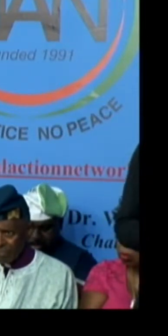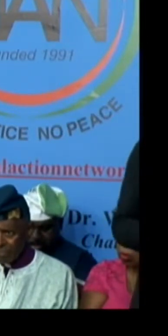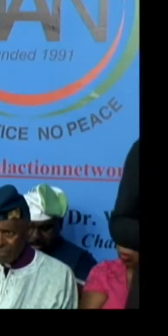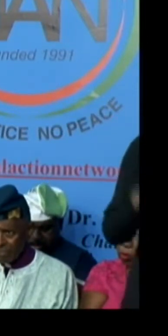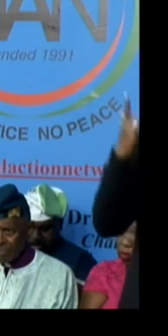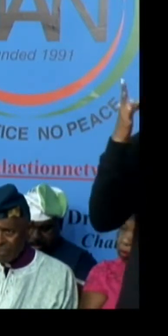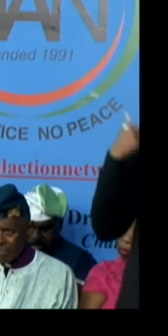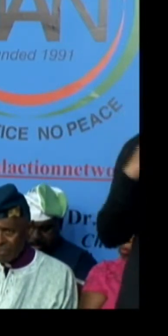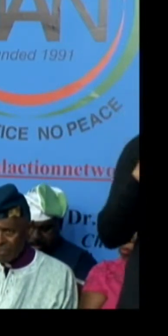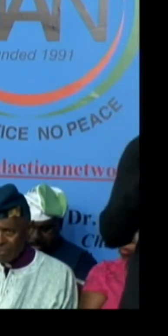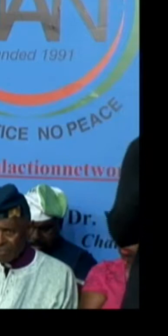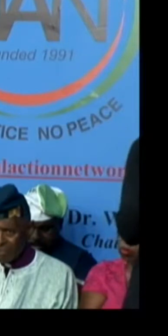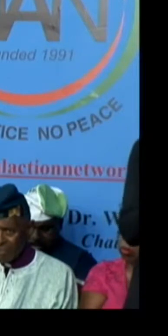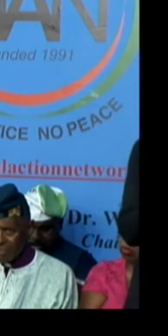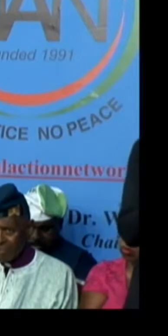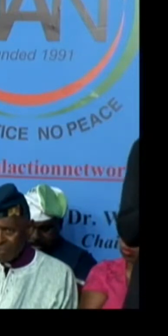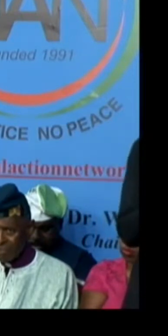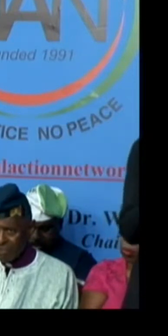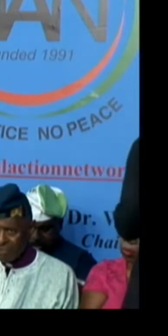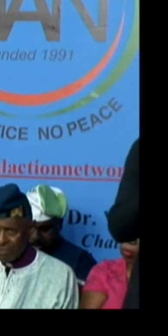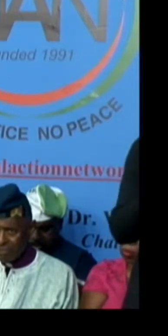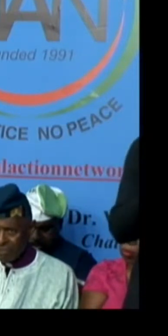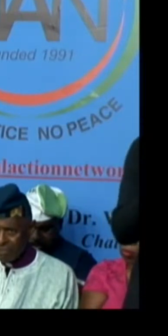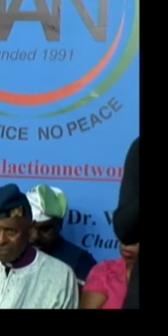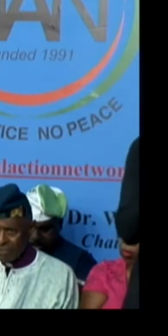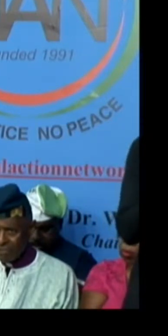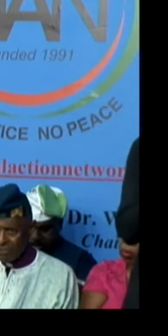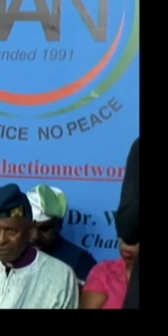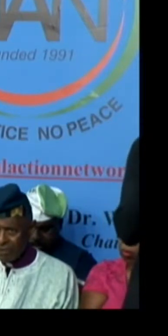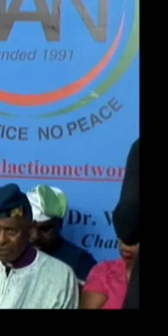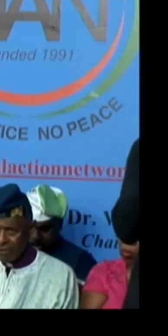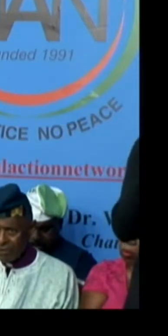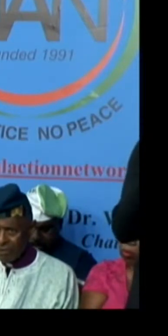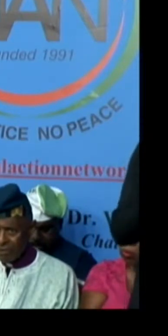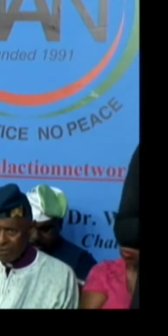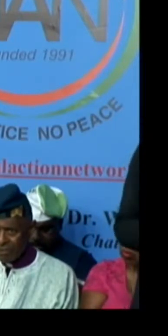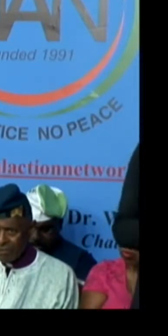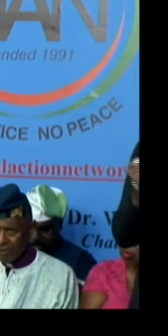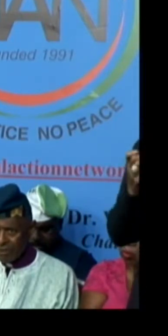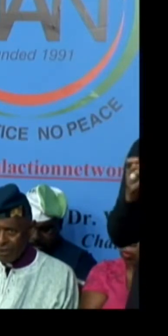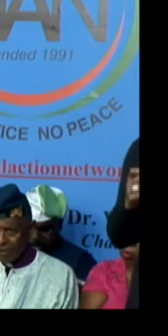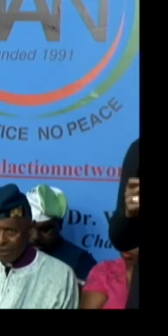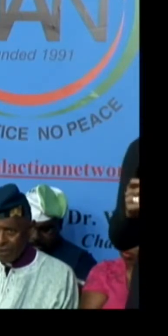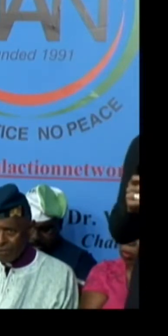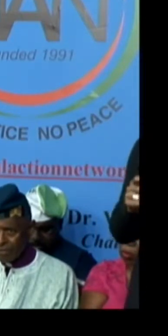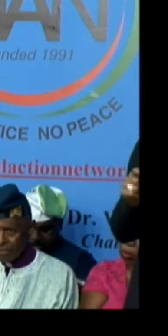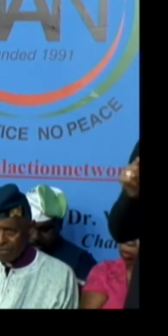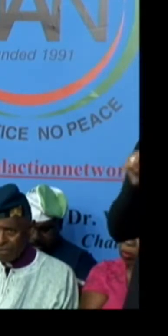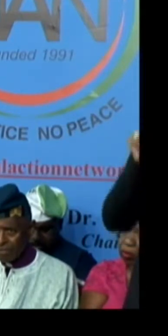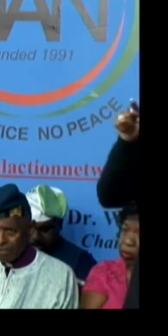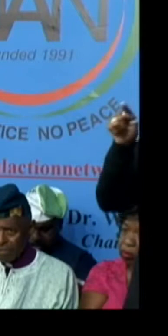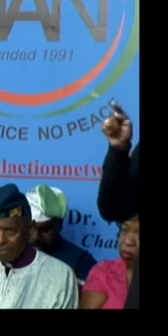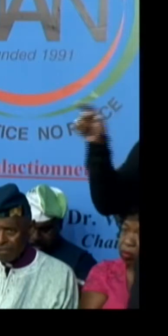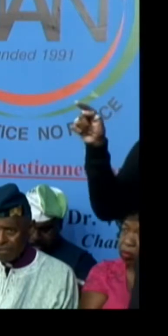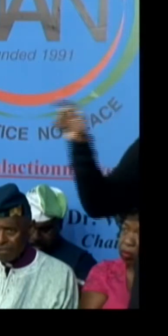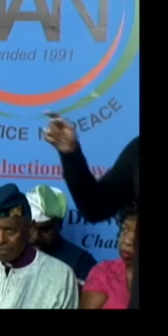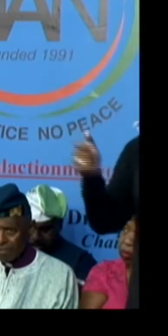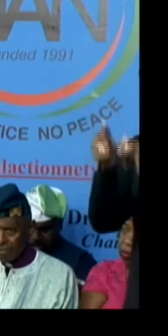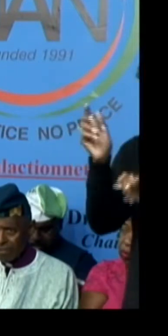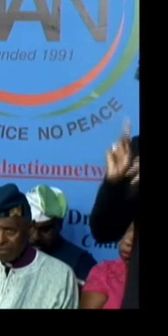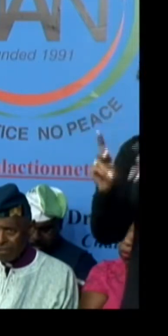And we need to, everybody in here, you need to think about the